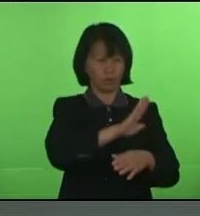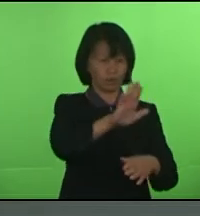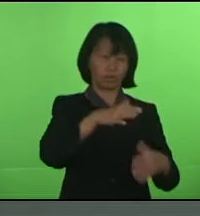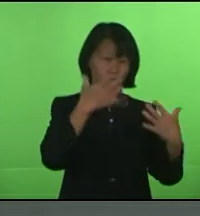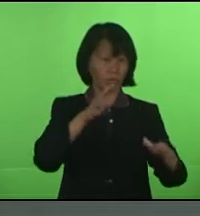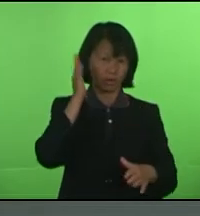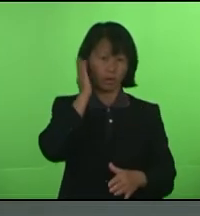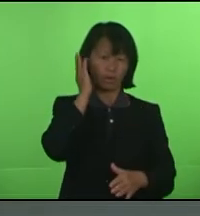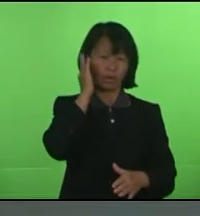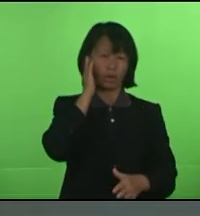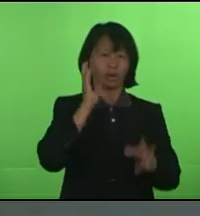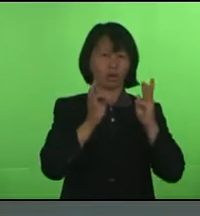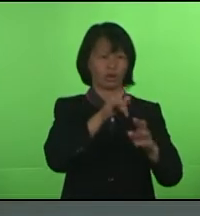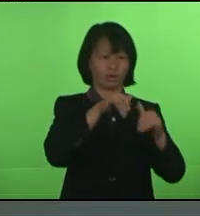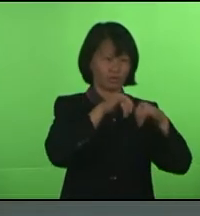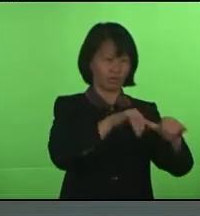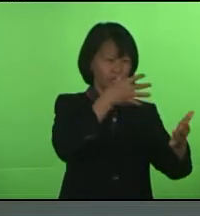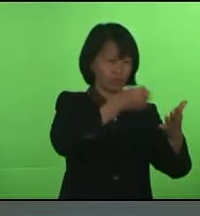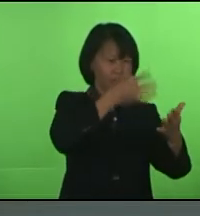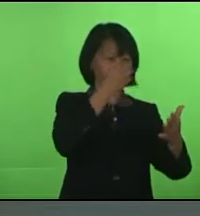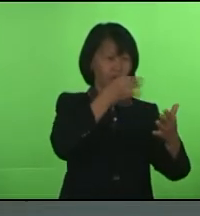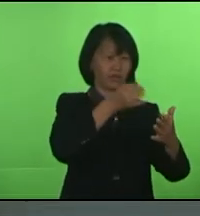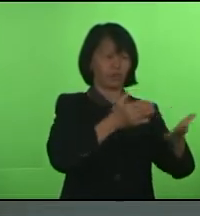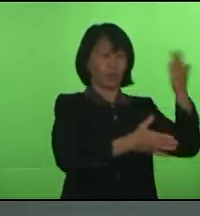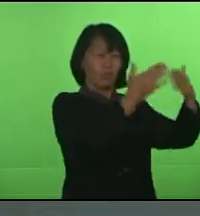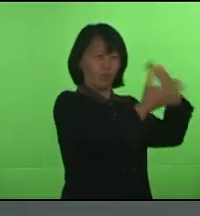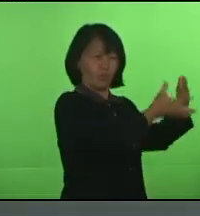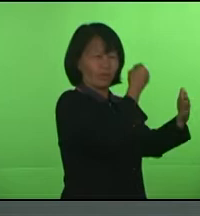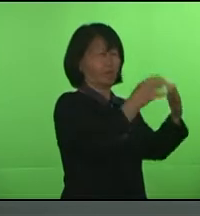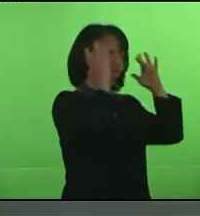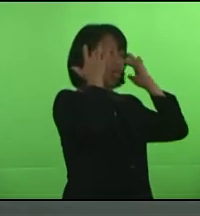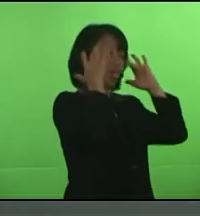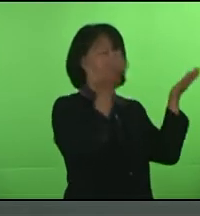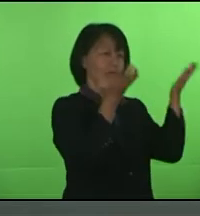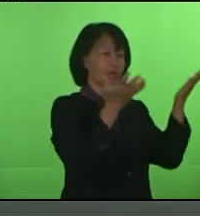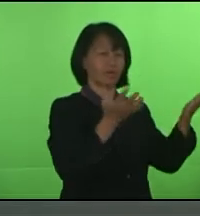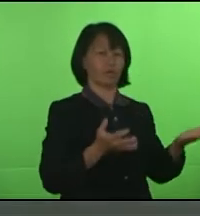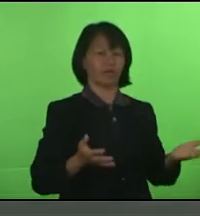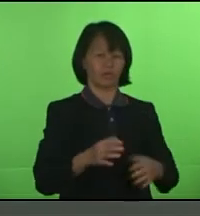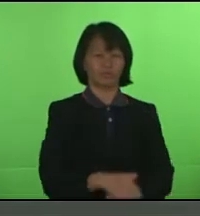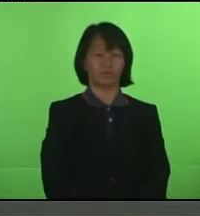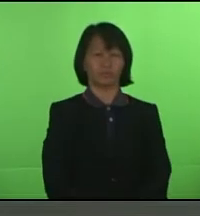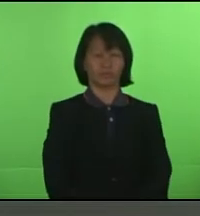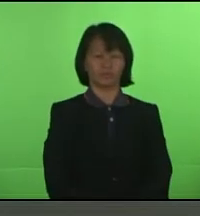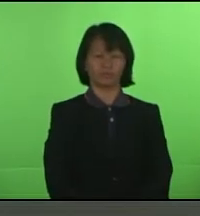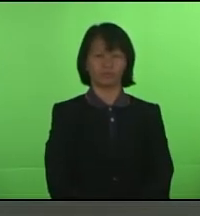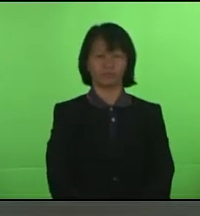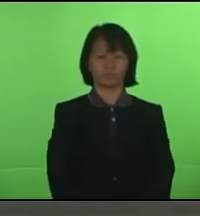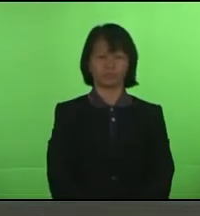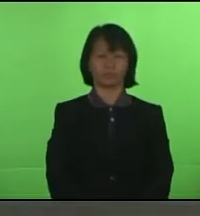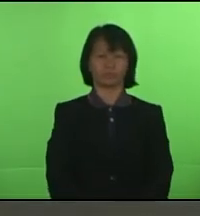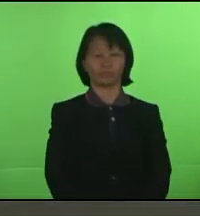already know. Unless you are still living in the dinosaur age, then maybe you wouldn't know. Okay, but I doubt that very much.